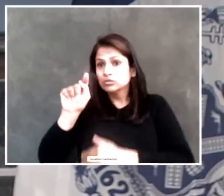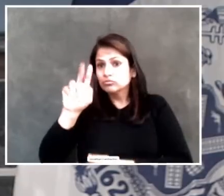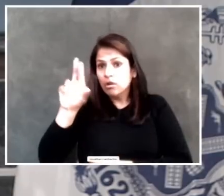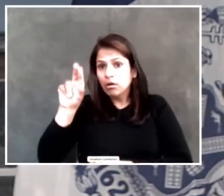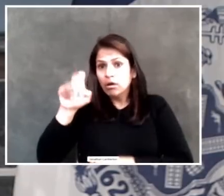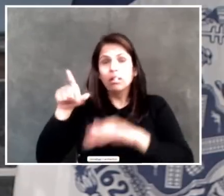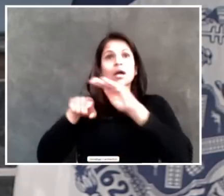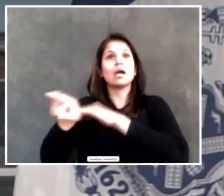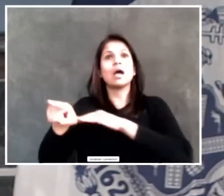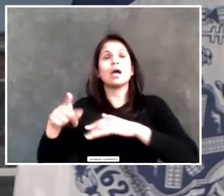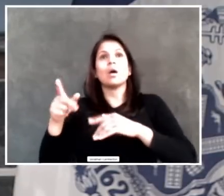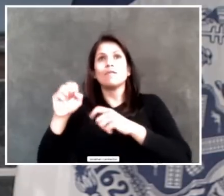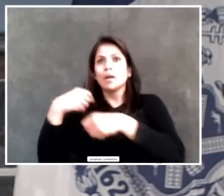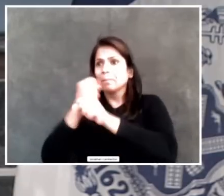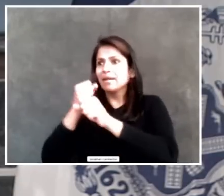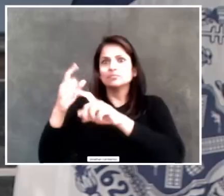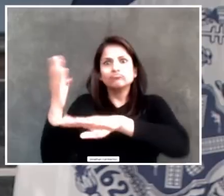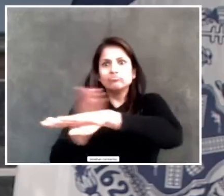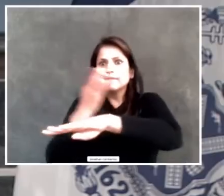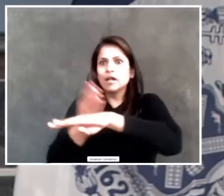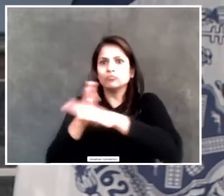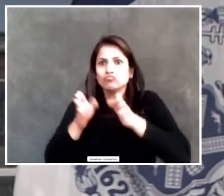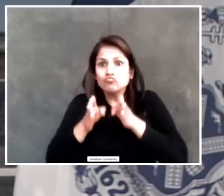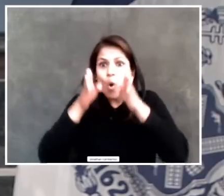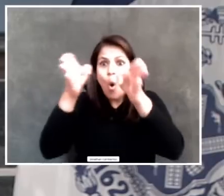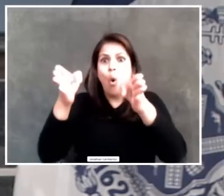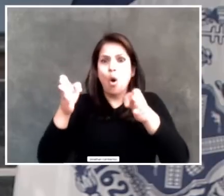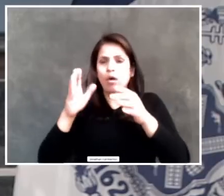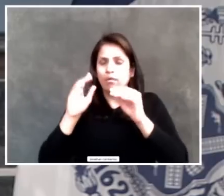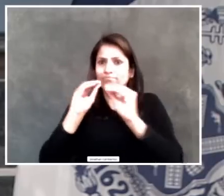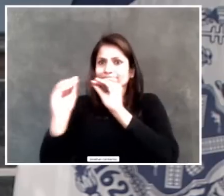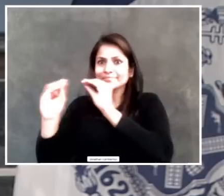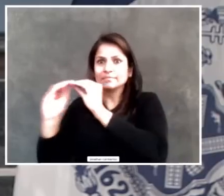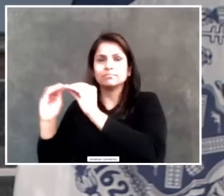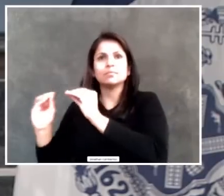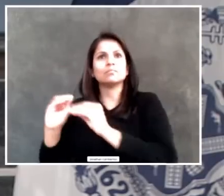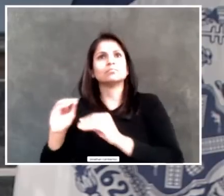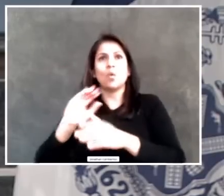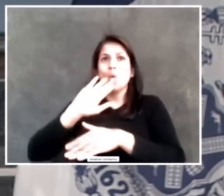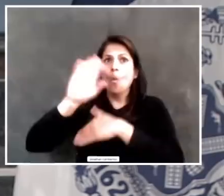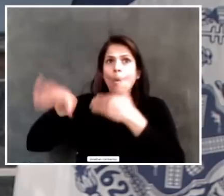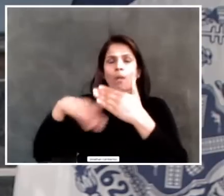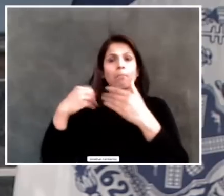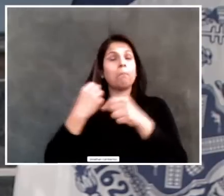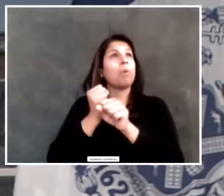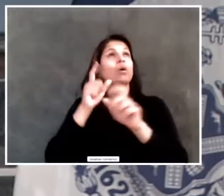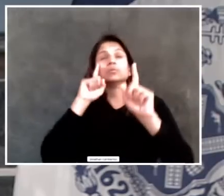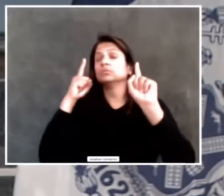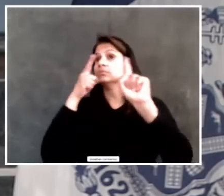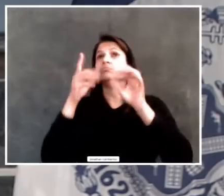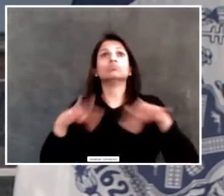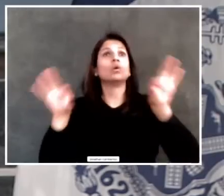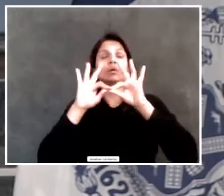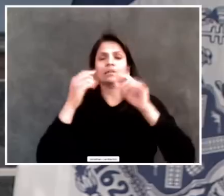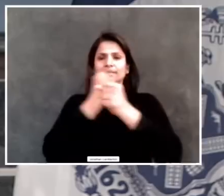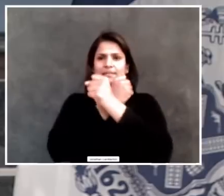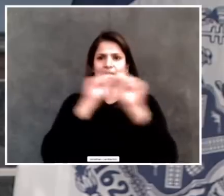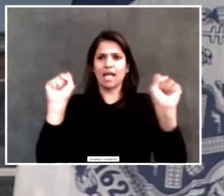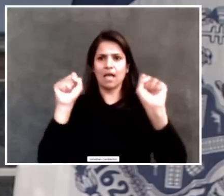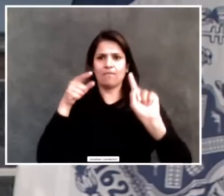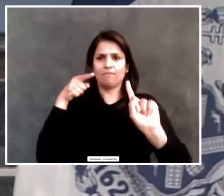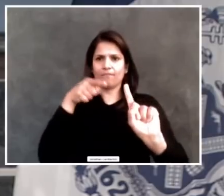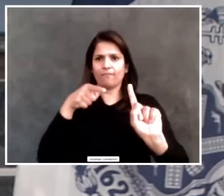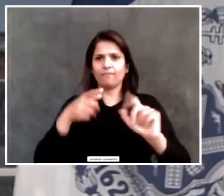that's about immediate safety issues, all of that has to continue. But there's a lot that isn't continuing